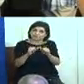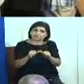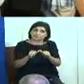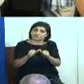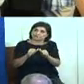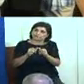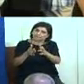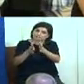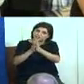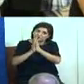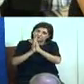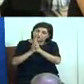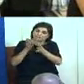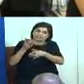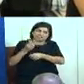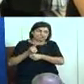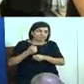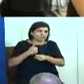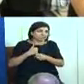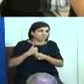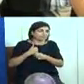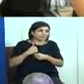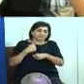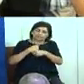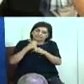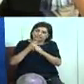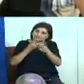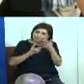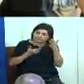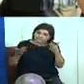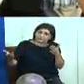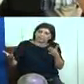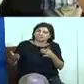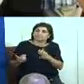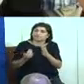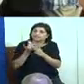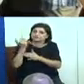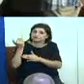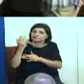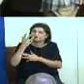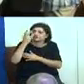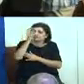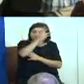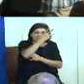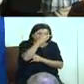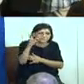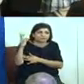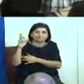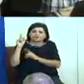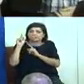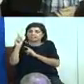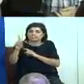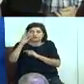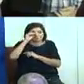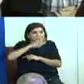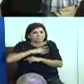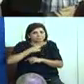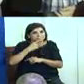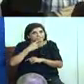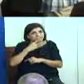us, trust, for I am creating something new. And out of the wilderness came a man that